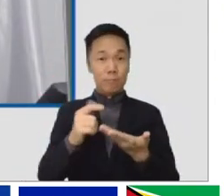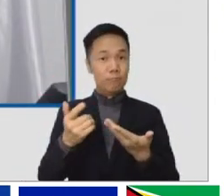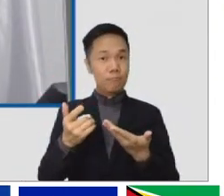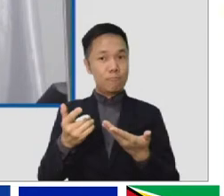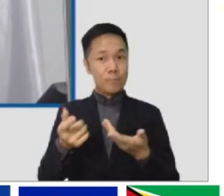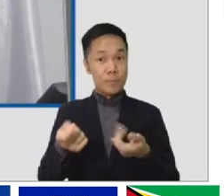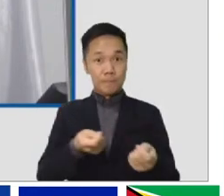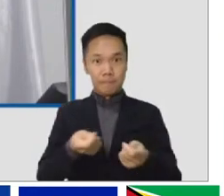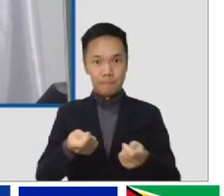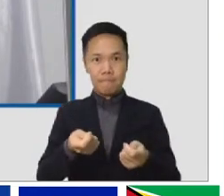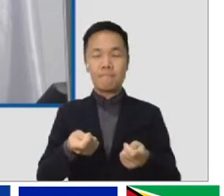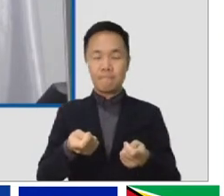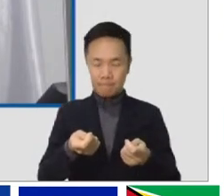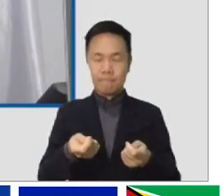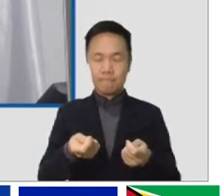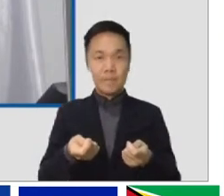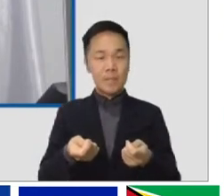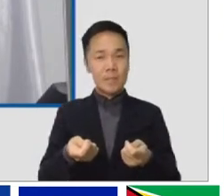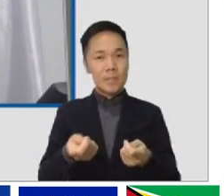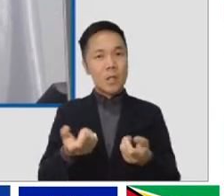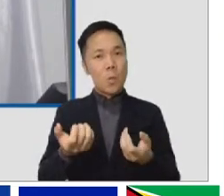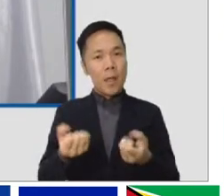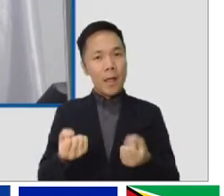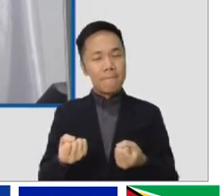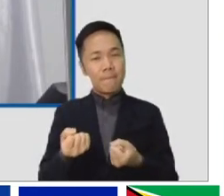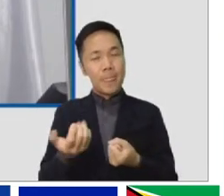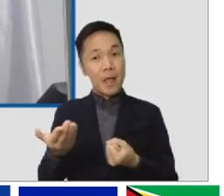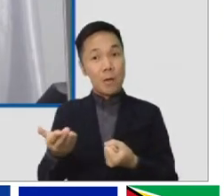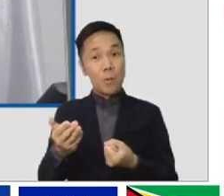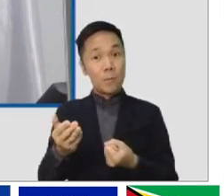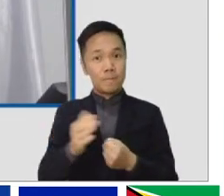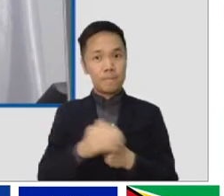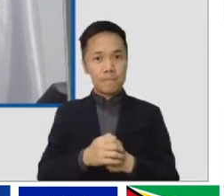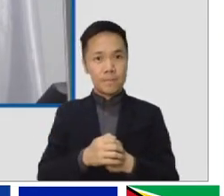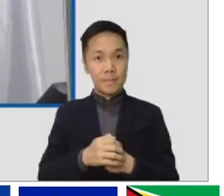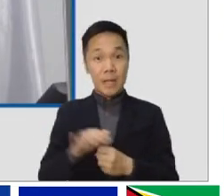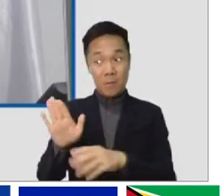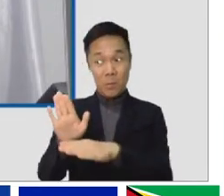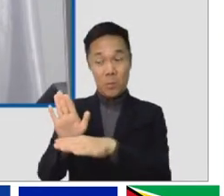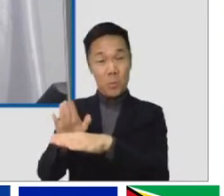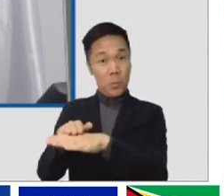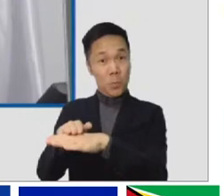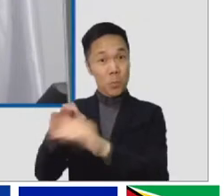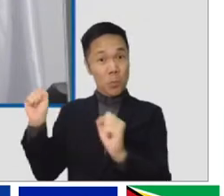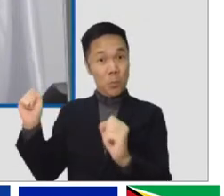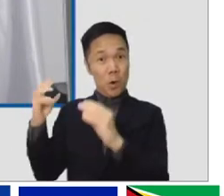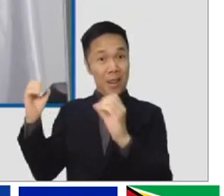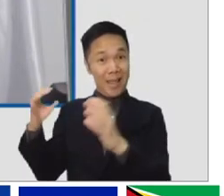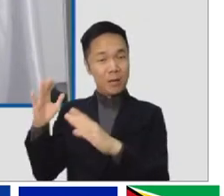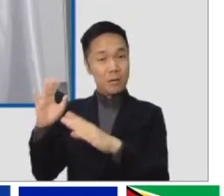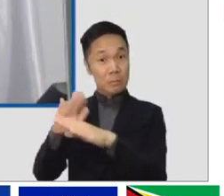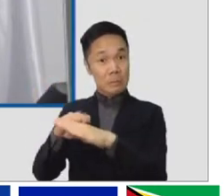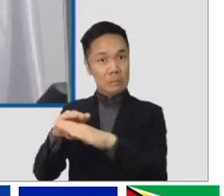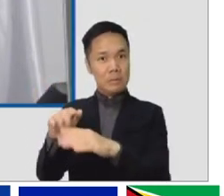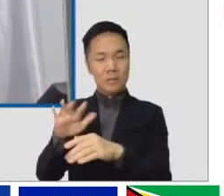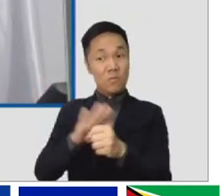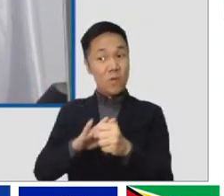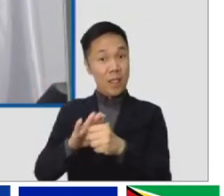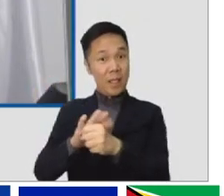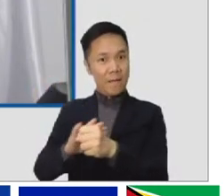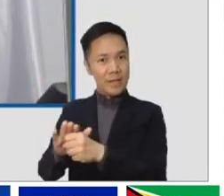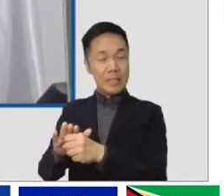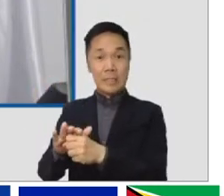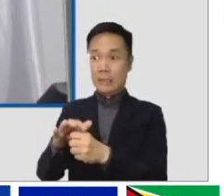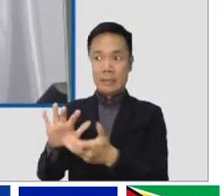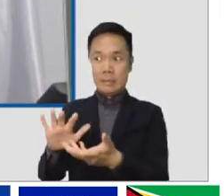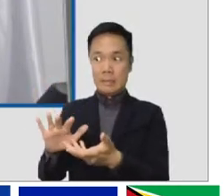promoting the view of alert warning in our region that will allow us to coordinate